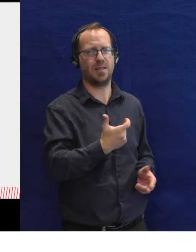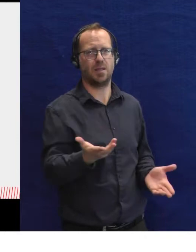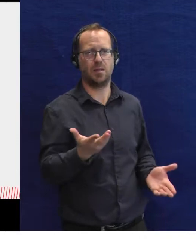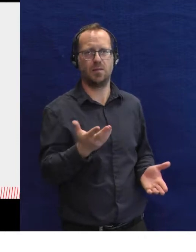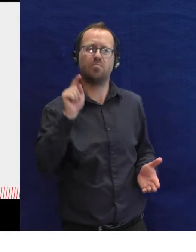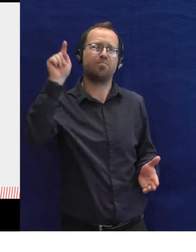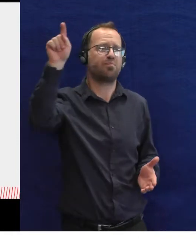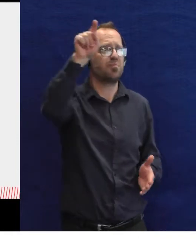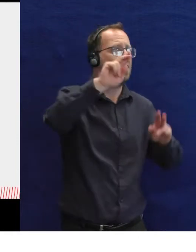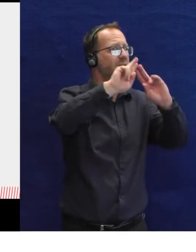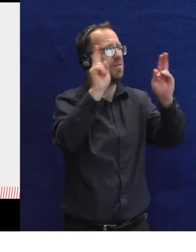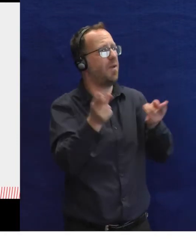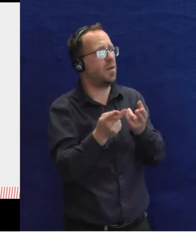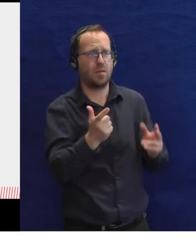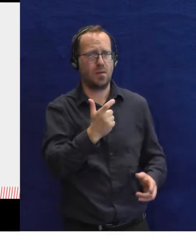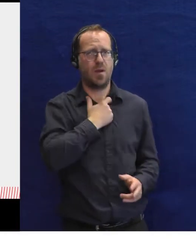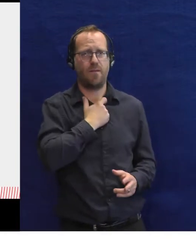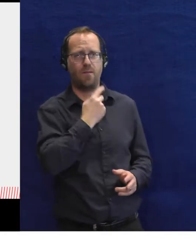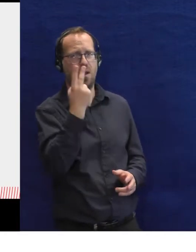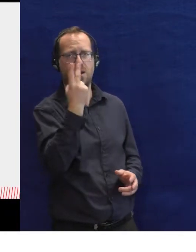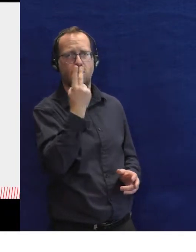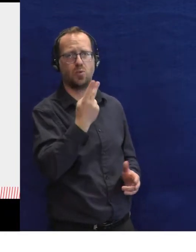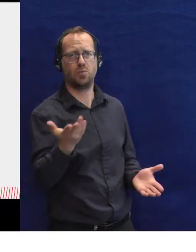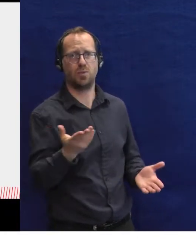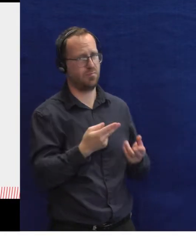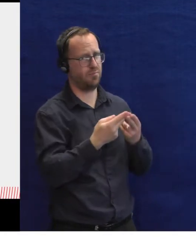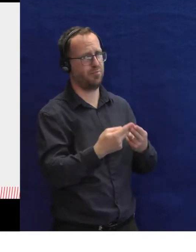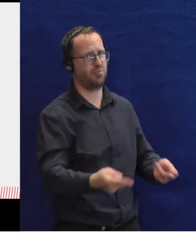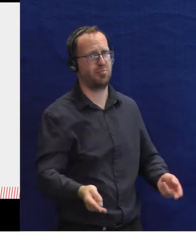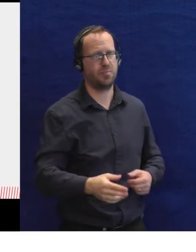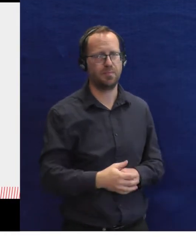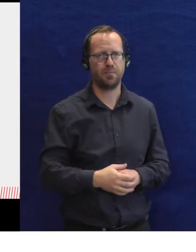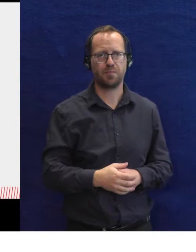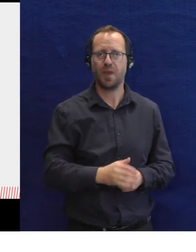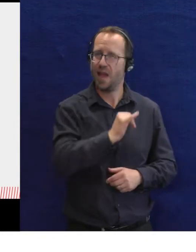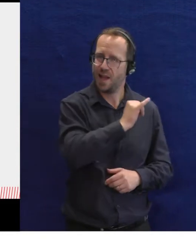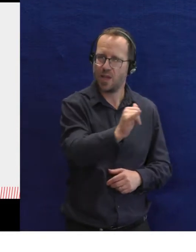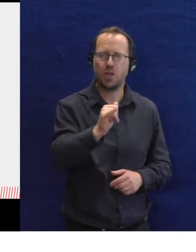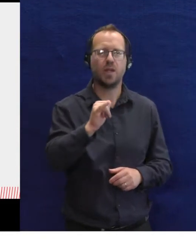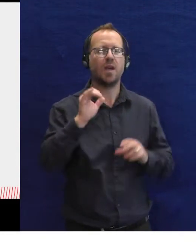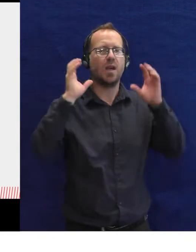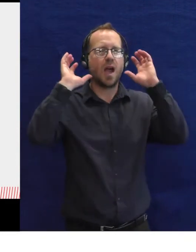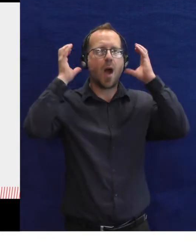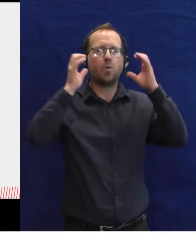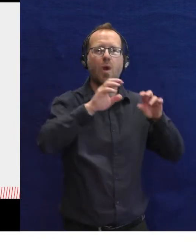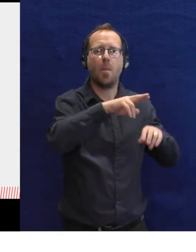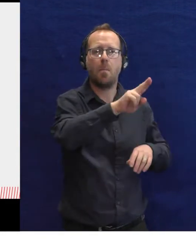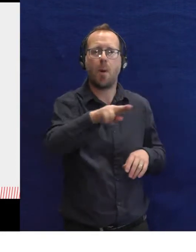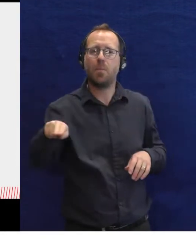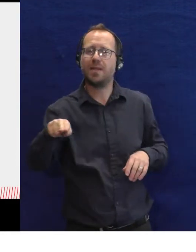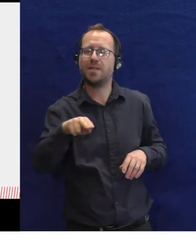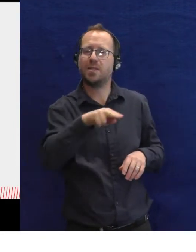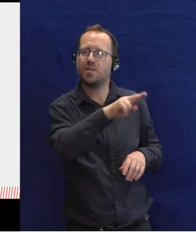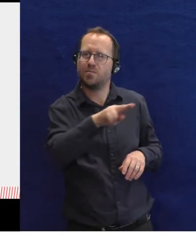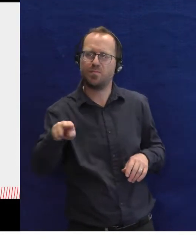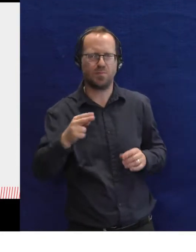just translate audio descriptions. Therefore, you would basically, for each movie, you would start the entire process from the